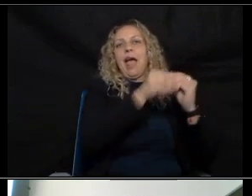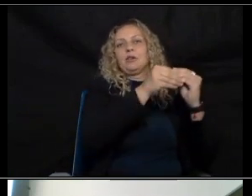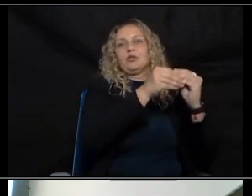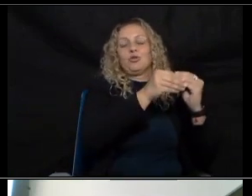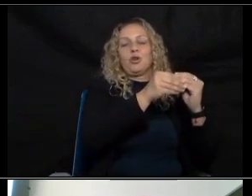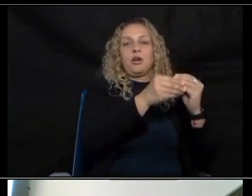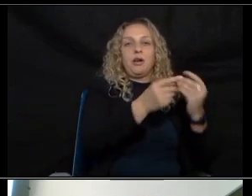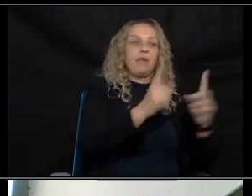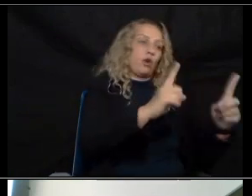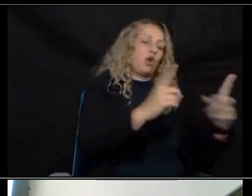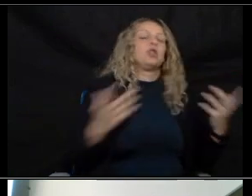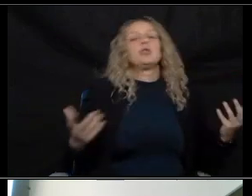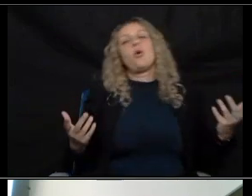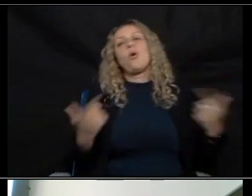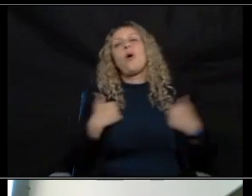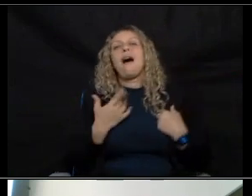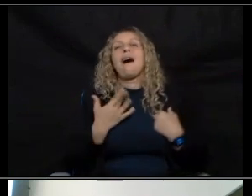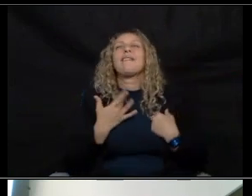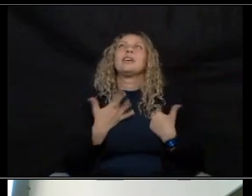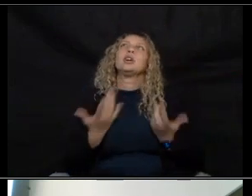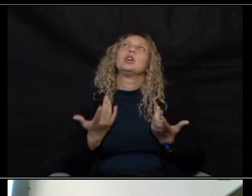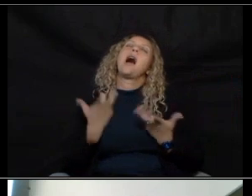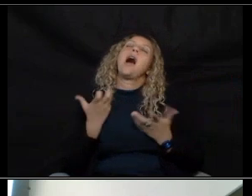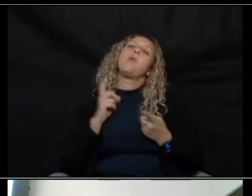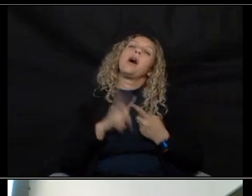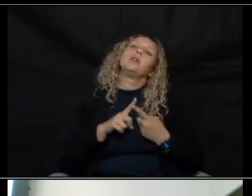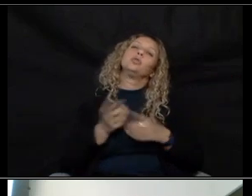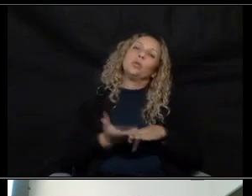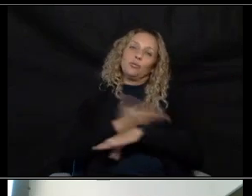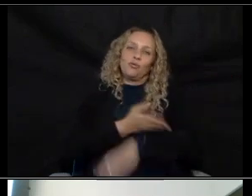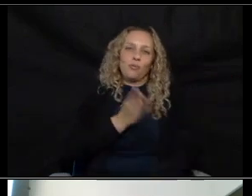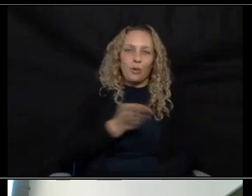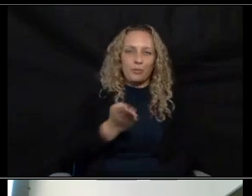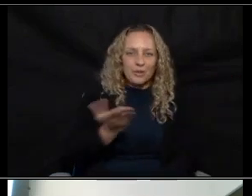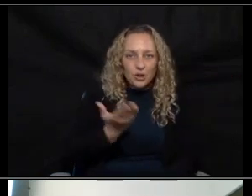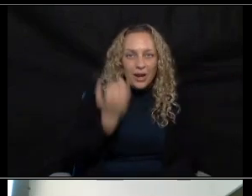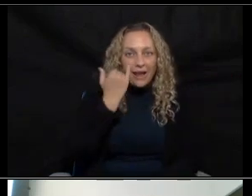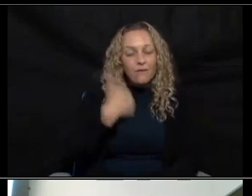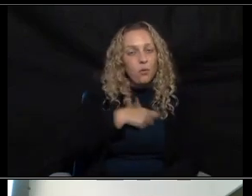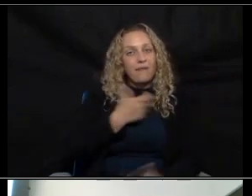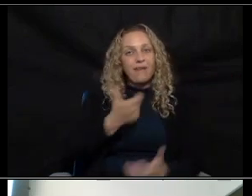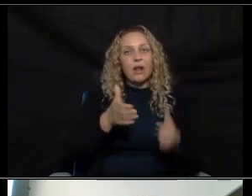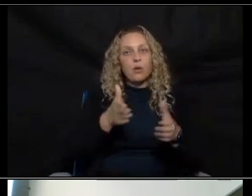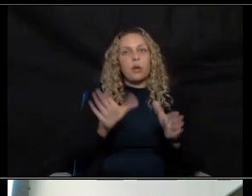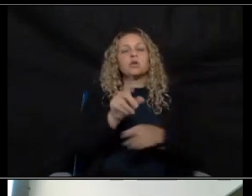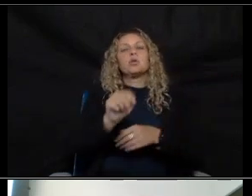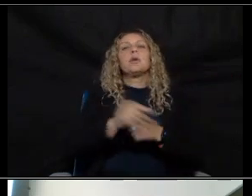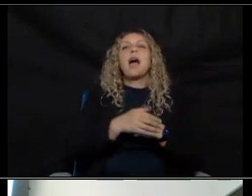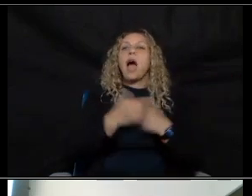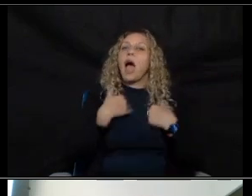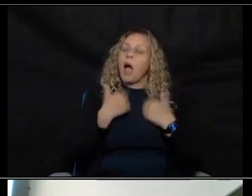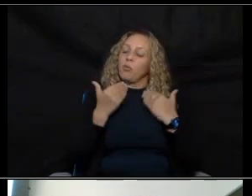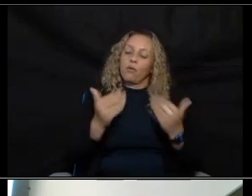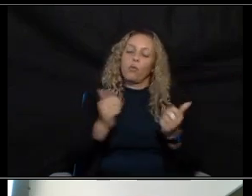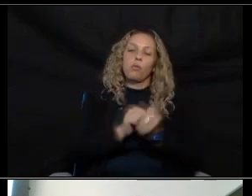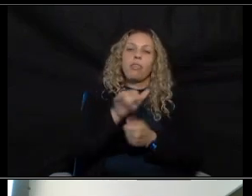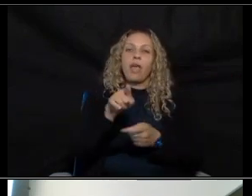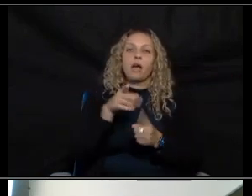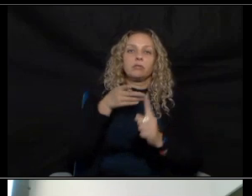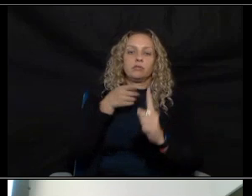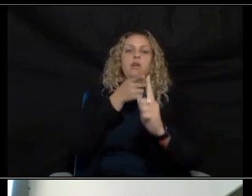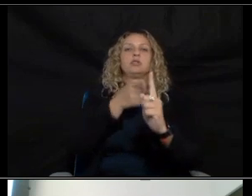So I'm looking to make a better Boynton Beach. And if we have any way to do it, I'm moving forward with that